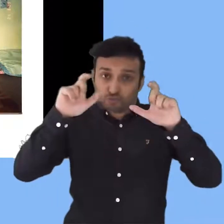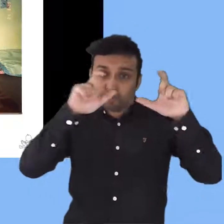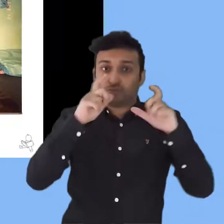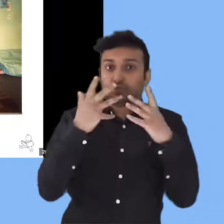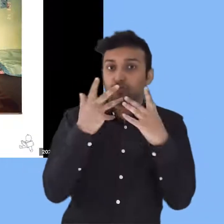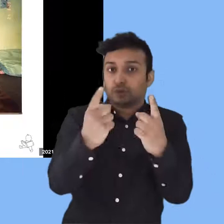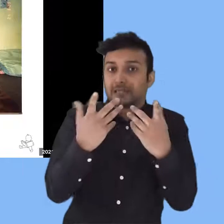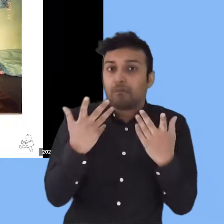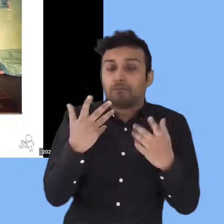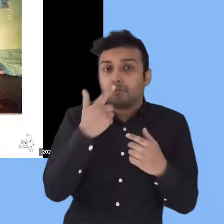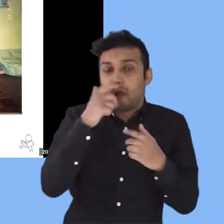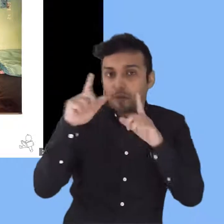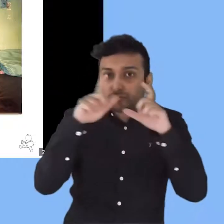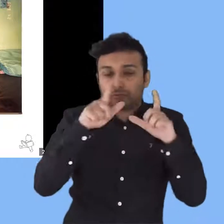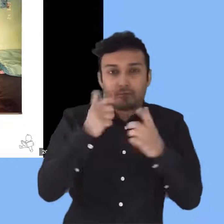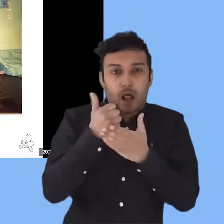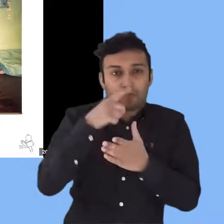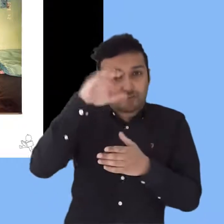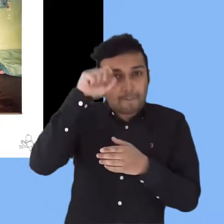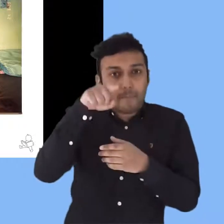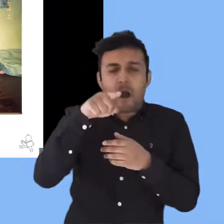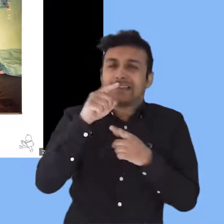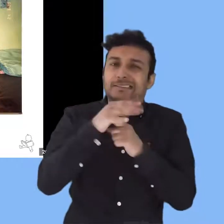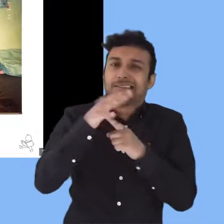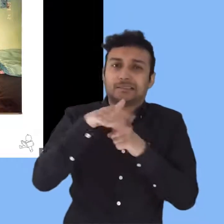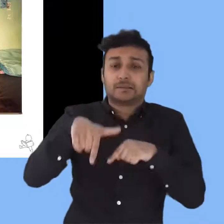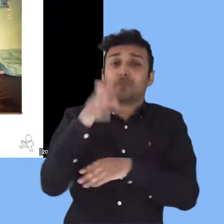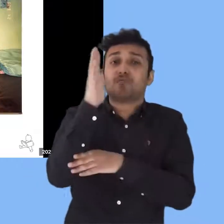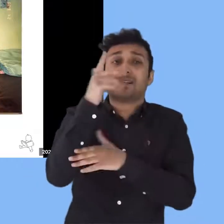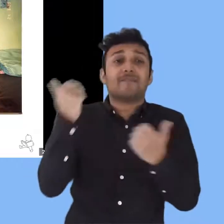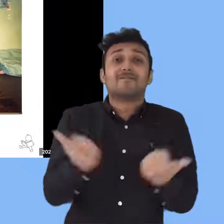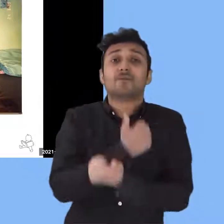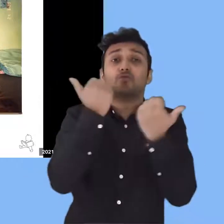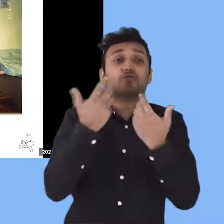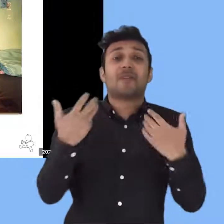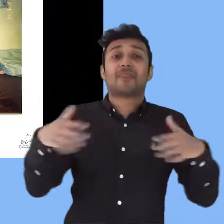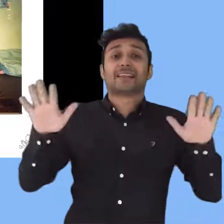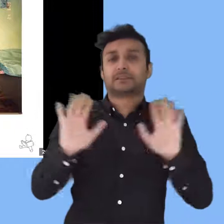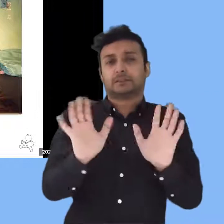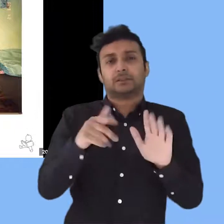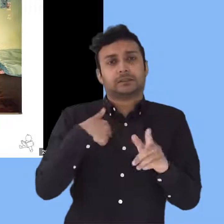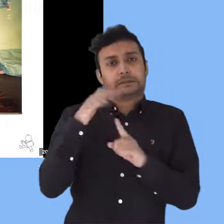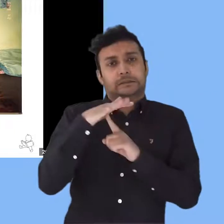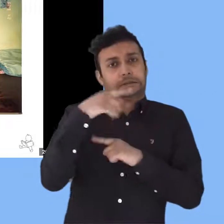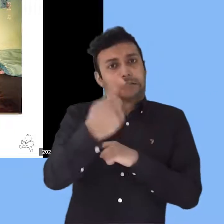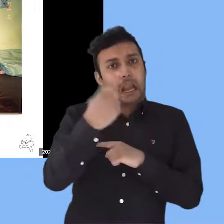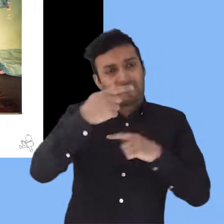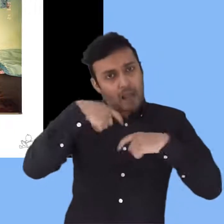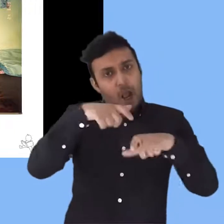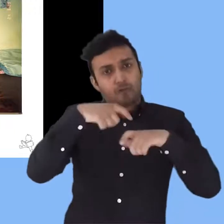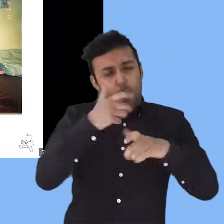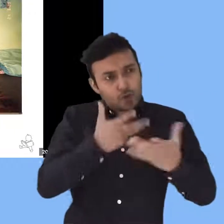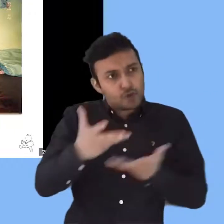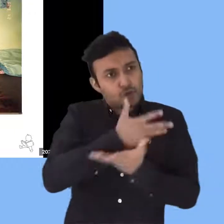slides. It's really, really important that we continue these conversations beyond my presentation today. I want to say that listening to me is not enough. You need to go away and do the